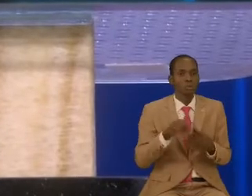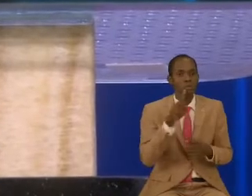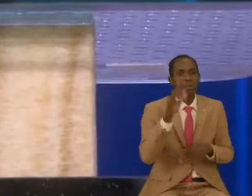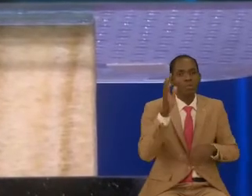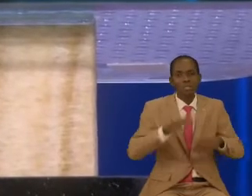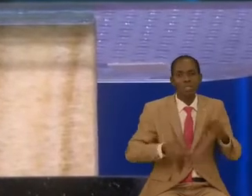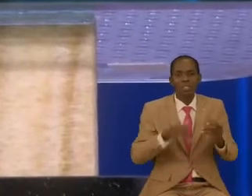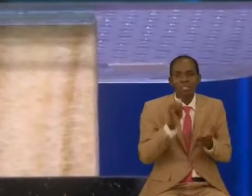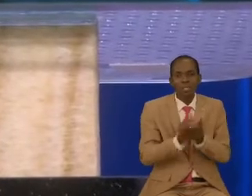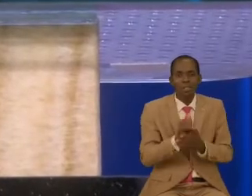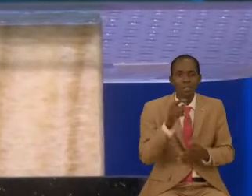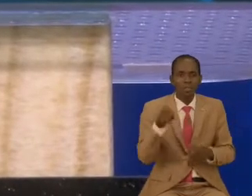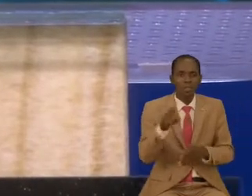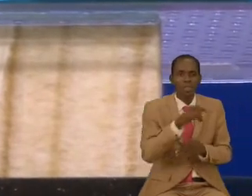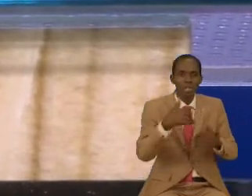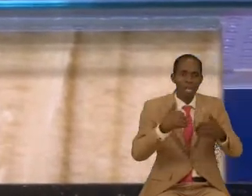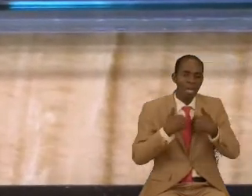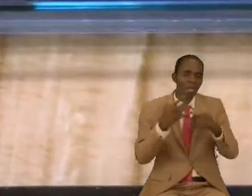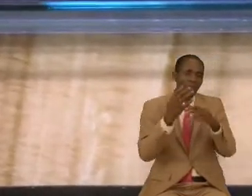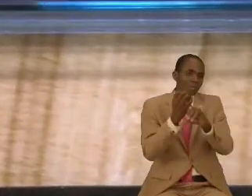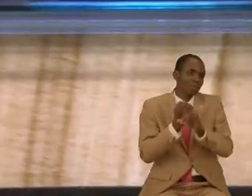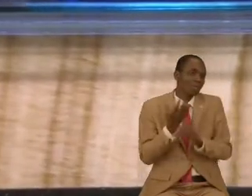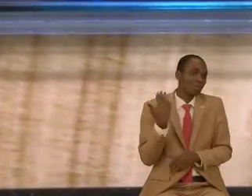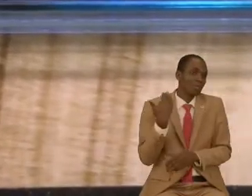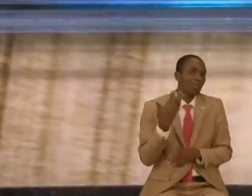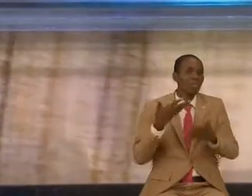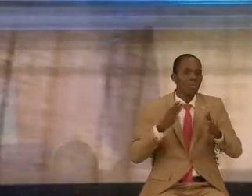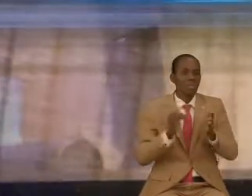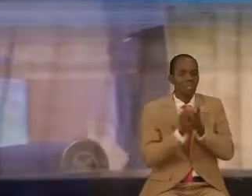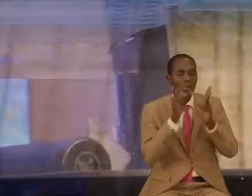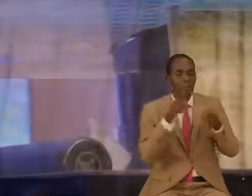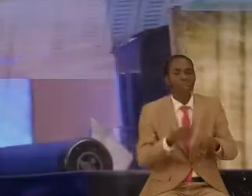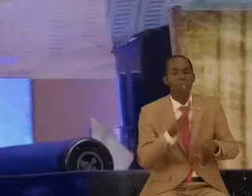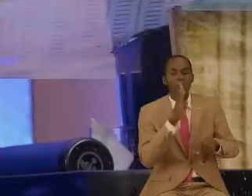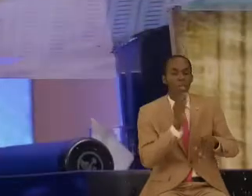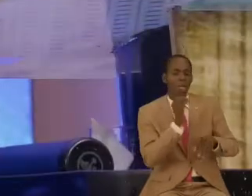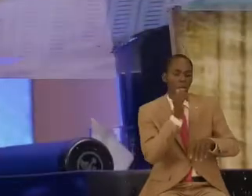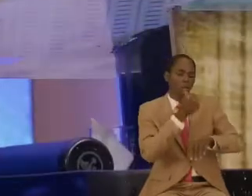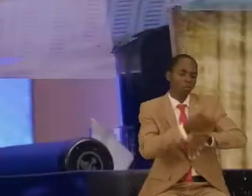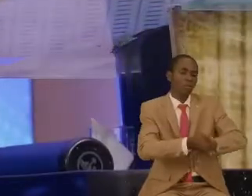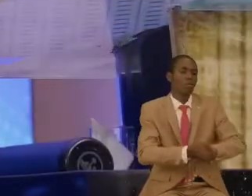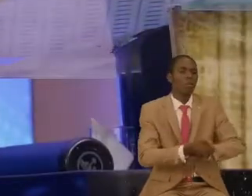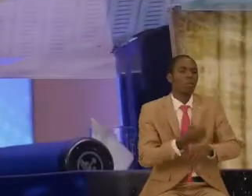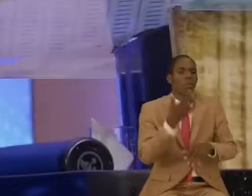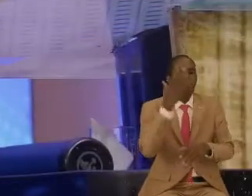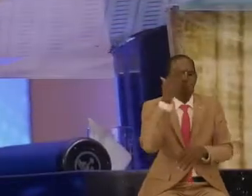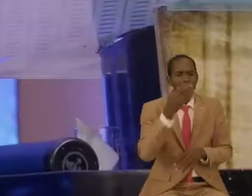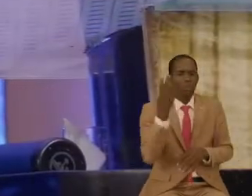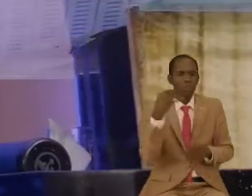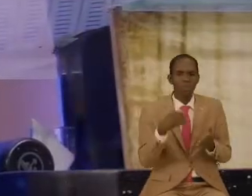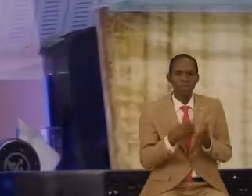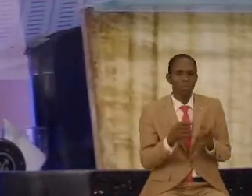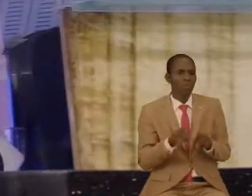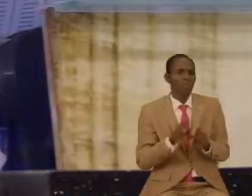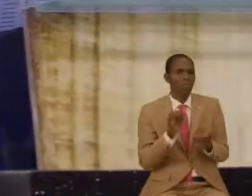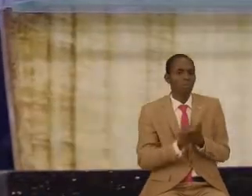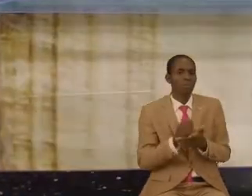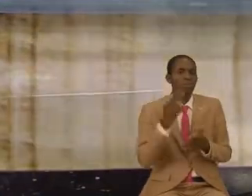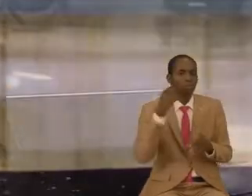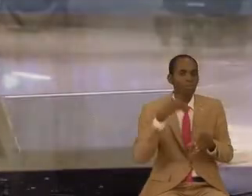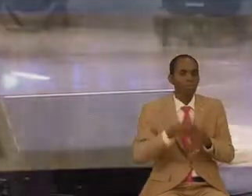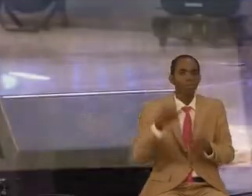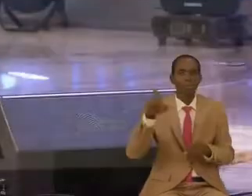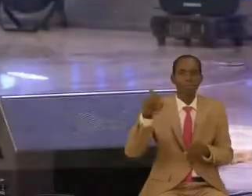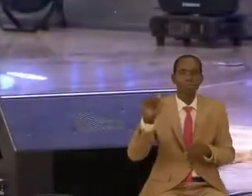have received, let him be accursed. Why was he so strong like that? Look at chapter 5.